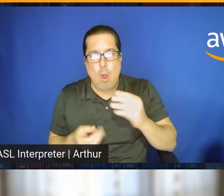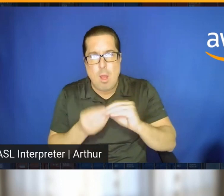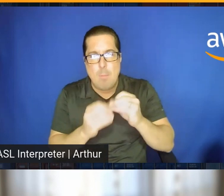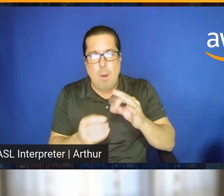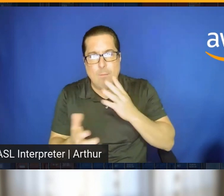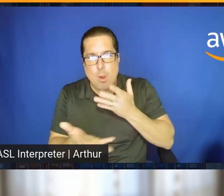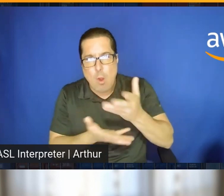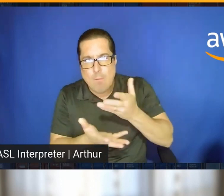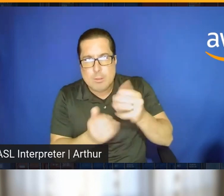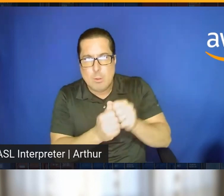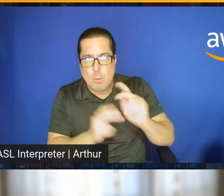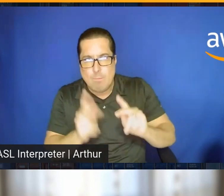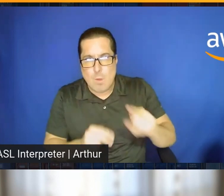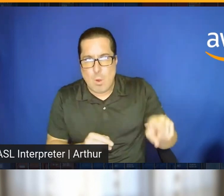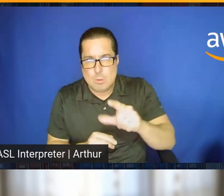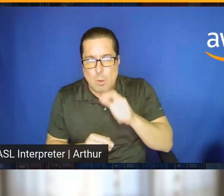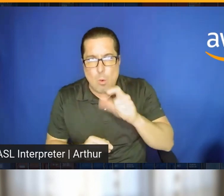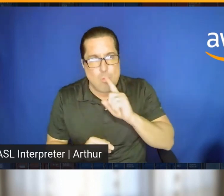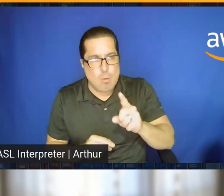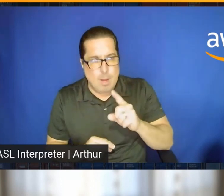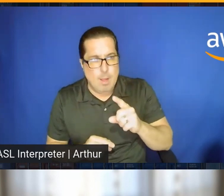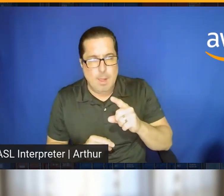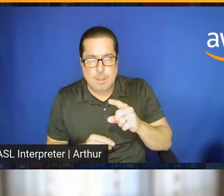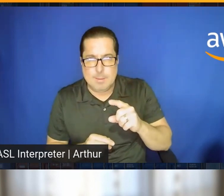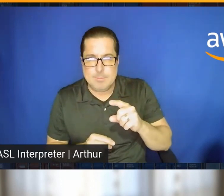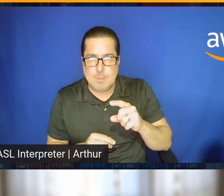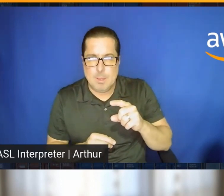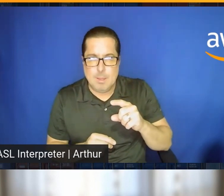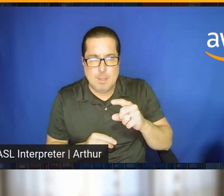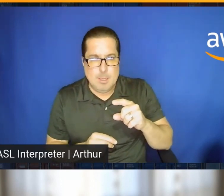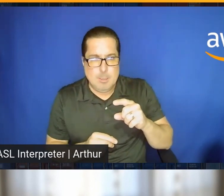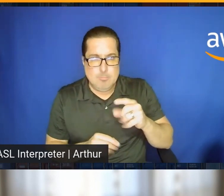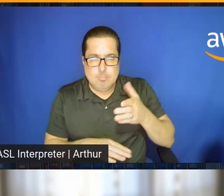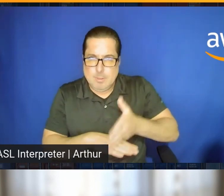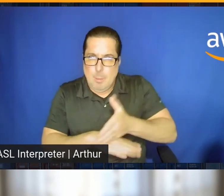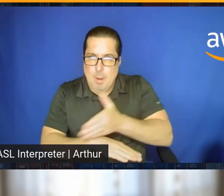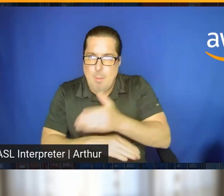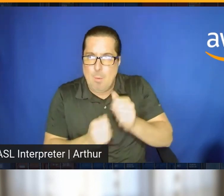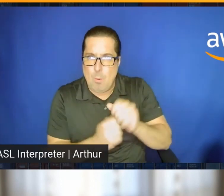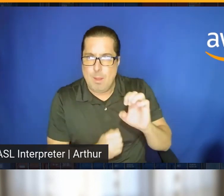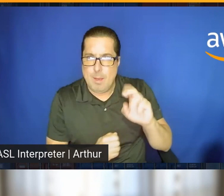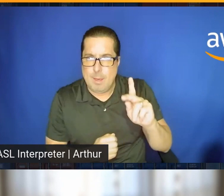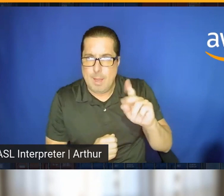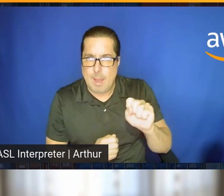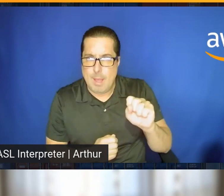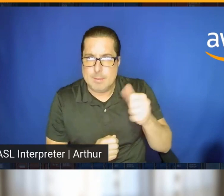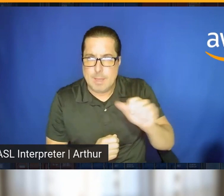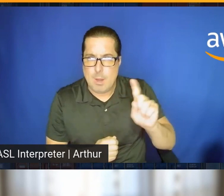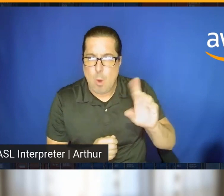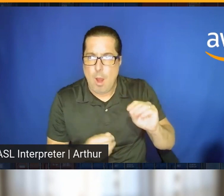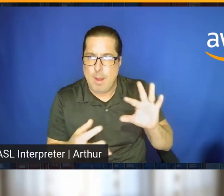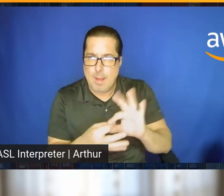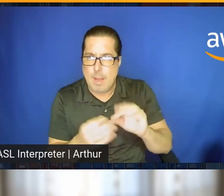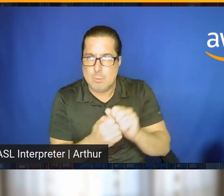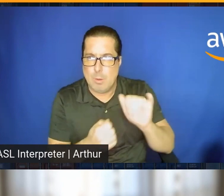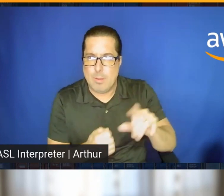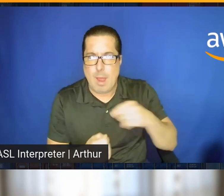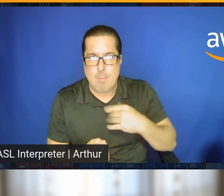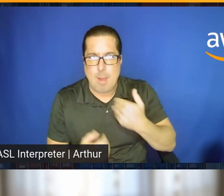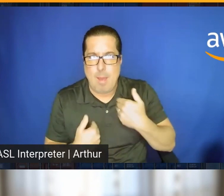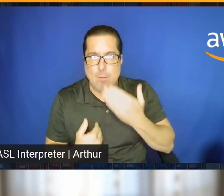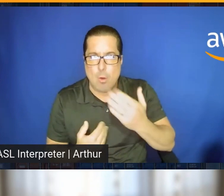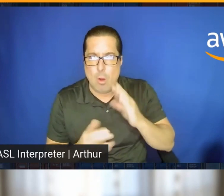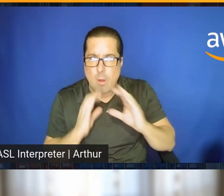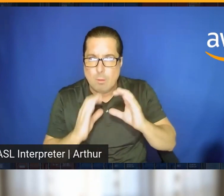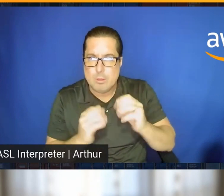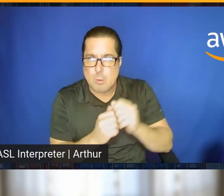folks who are really kind of stepping up with EKS Anywhere and engaging with it. I've also had some really great conversations with folks